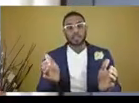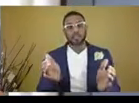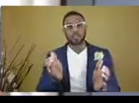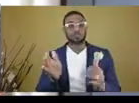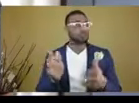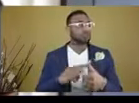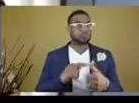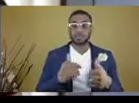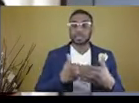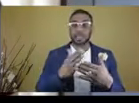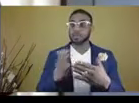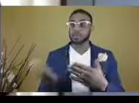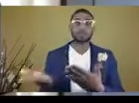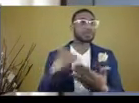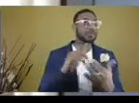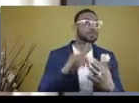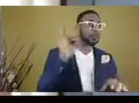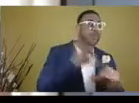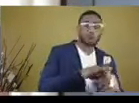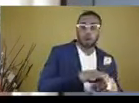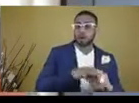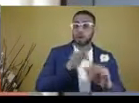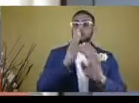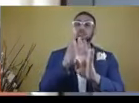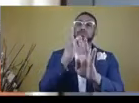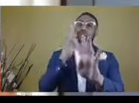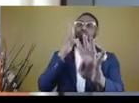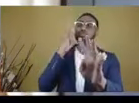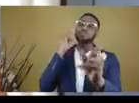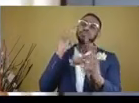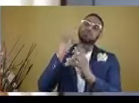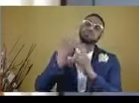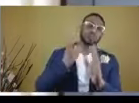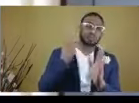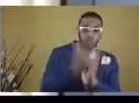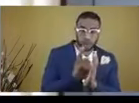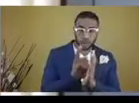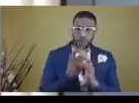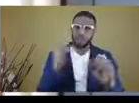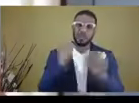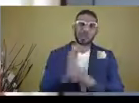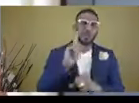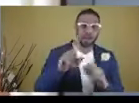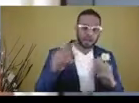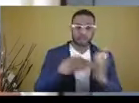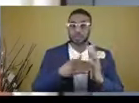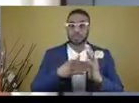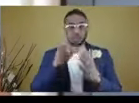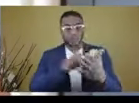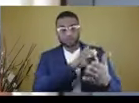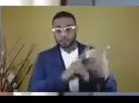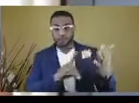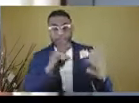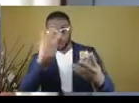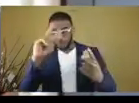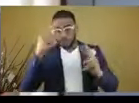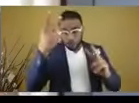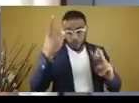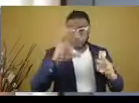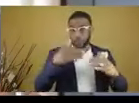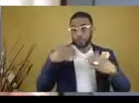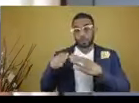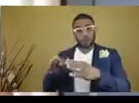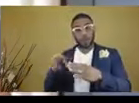the polls, stood in lines for hours, fought back against discrimination, misinformation, and other forms of voter